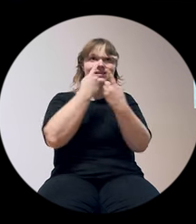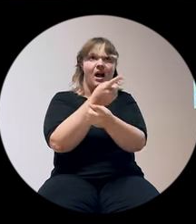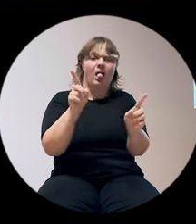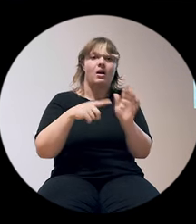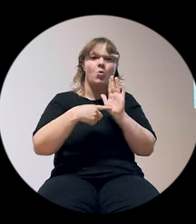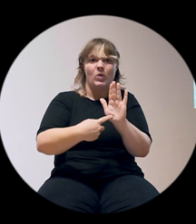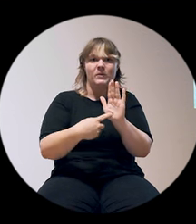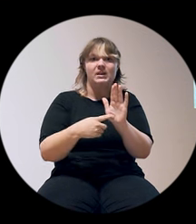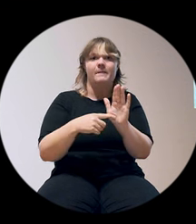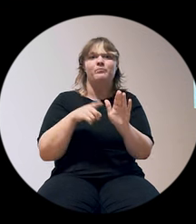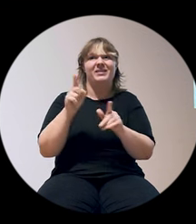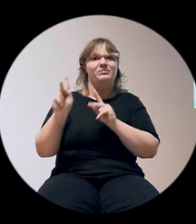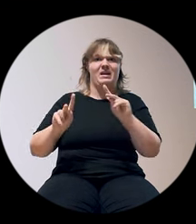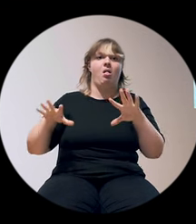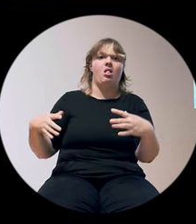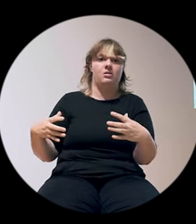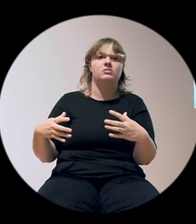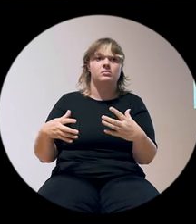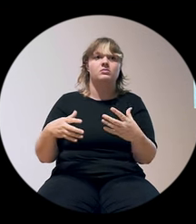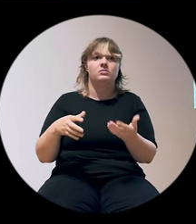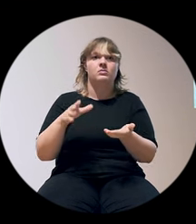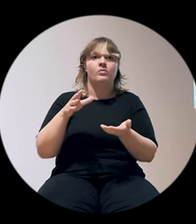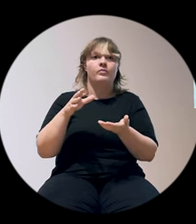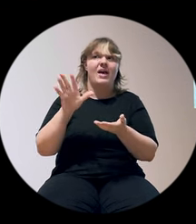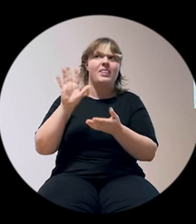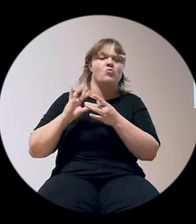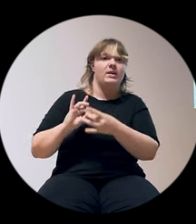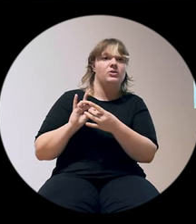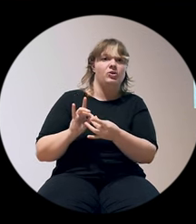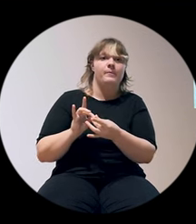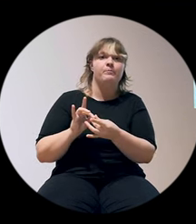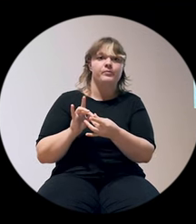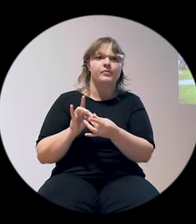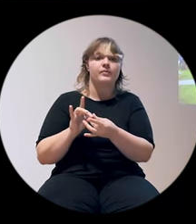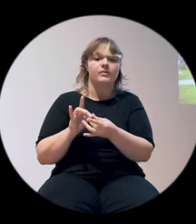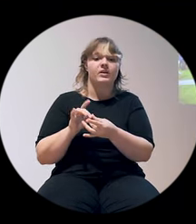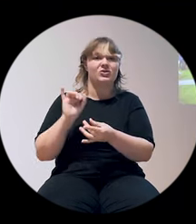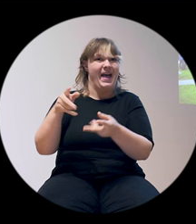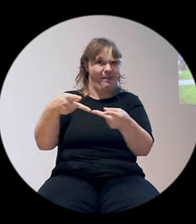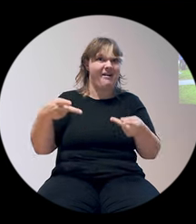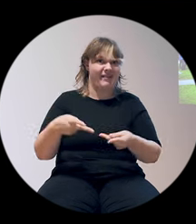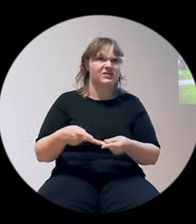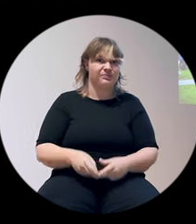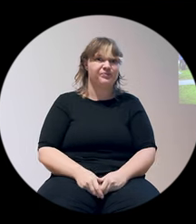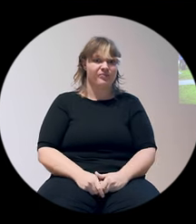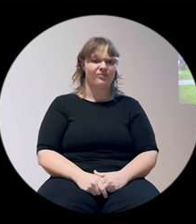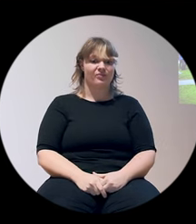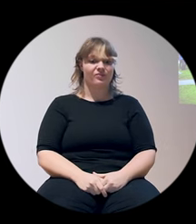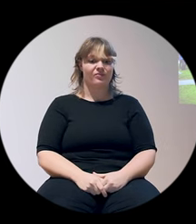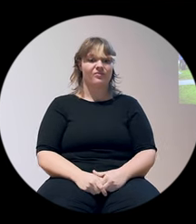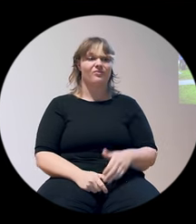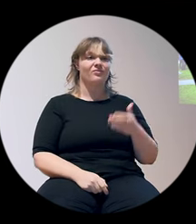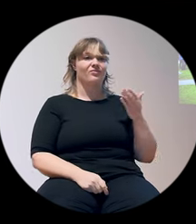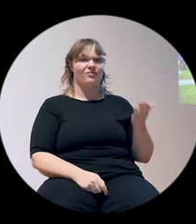the Yanyedi people and their relationship to that place. Here it was